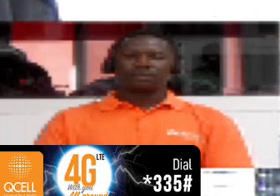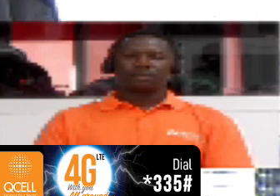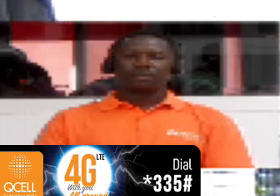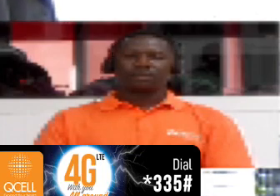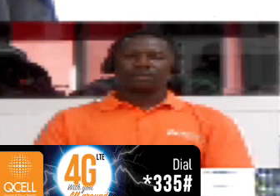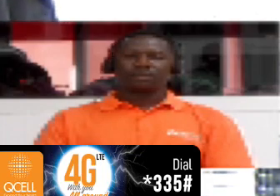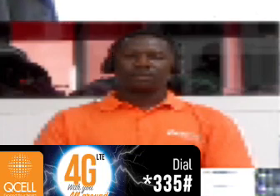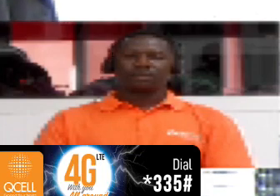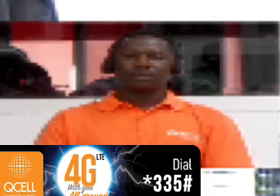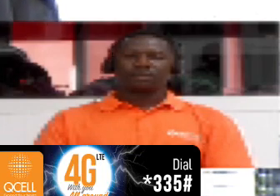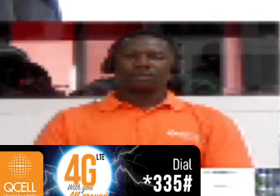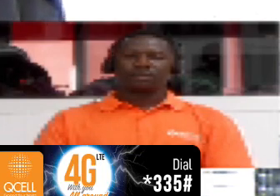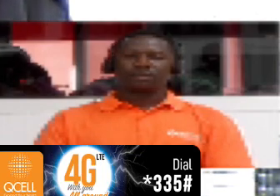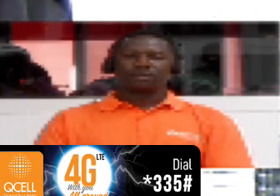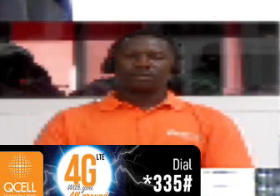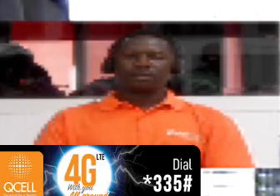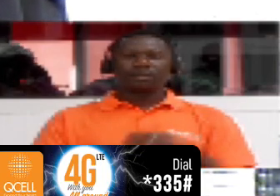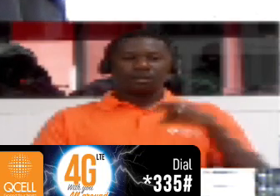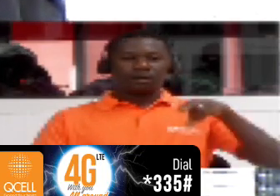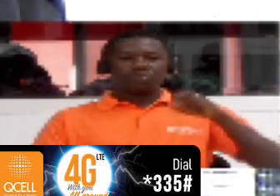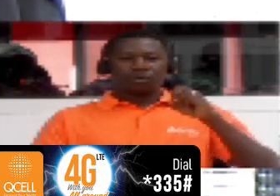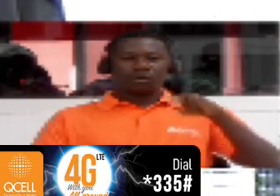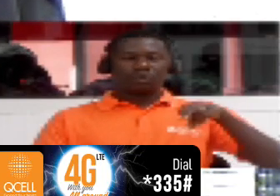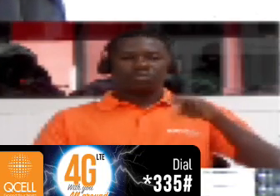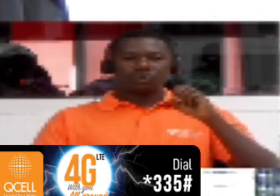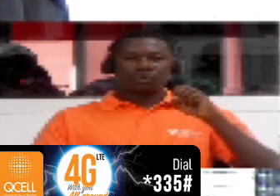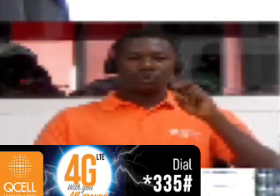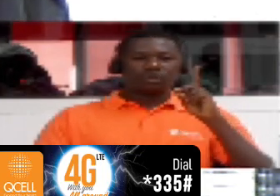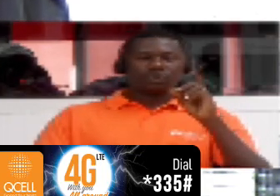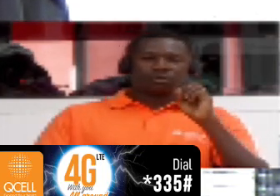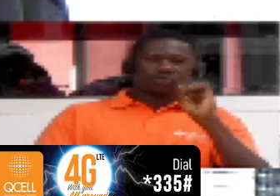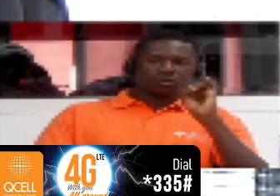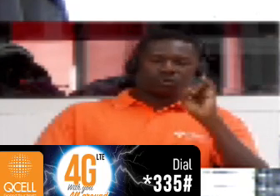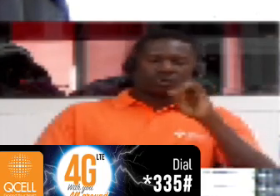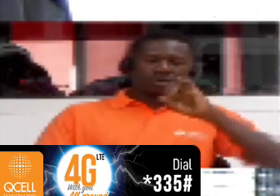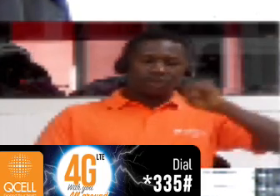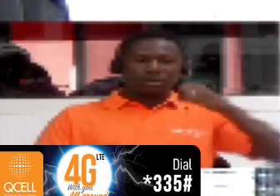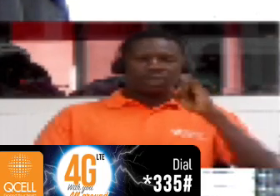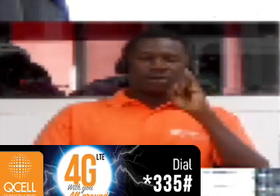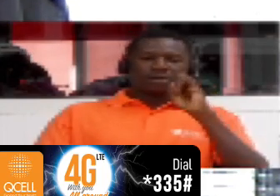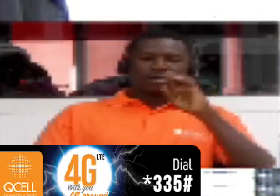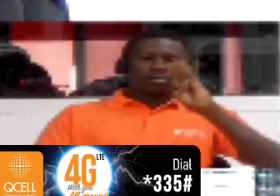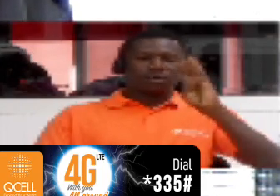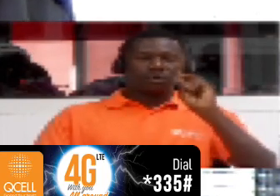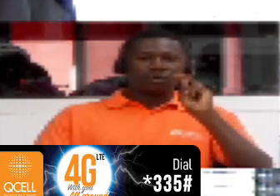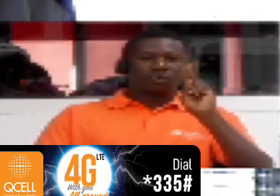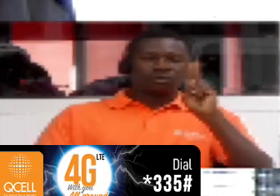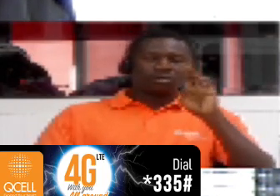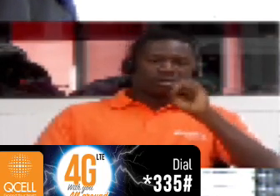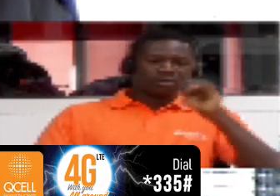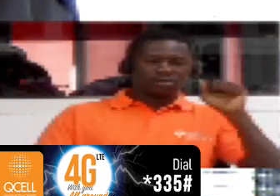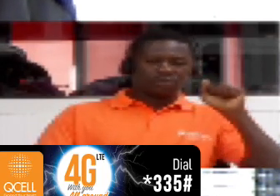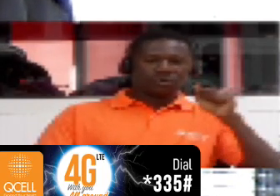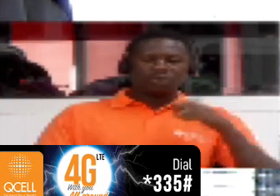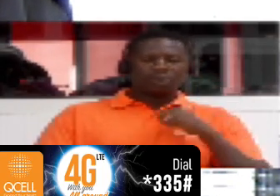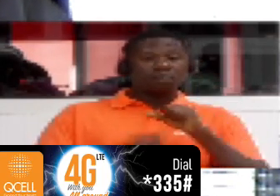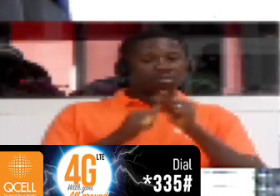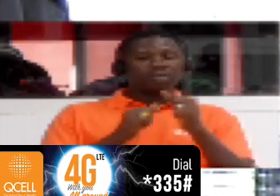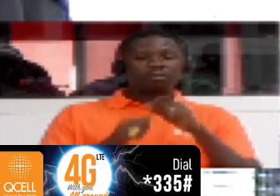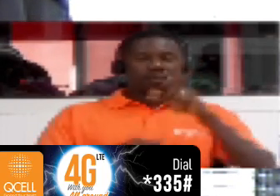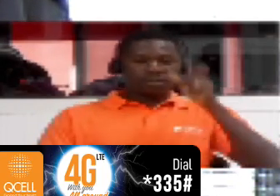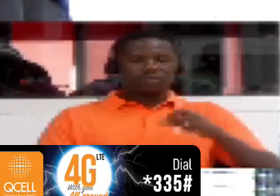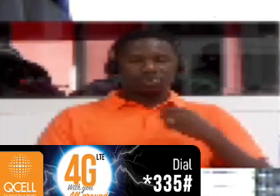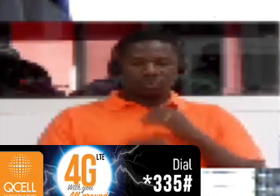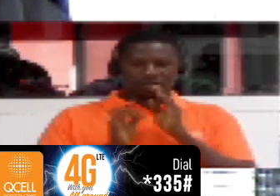so fono bagay biko atelen tol fono na boss. Momo ay buso will be the better person to speak on that. Parente labango kabrimbe